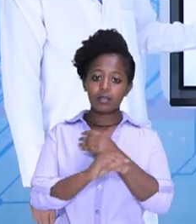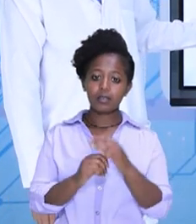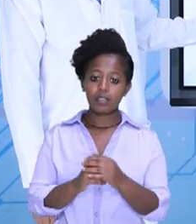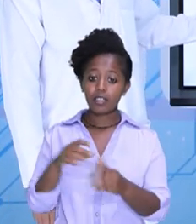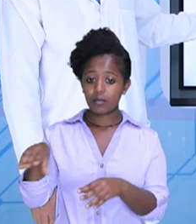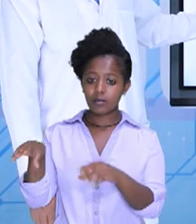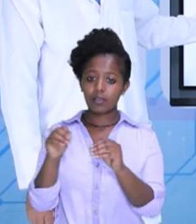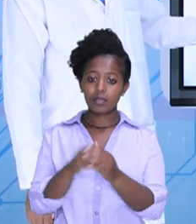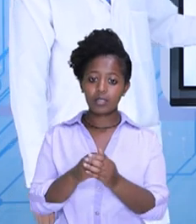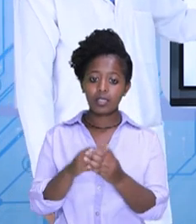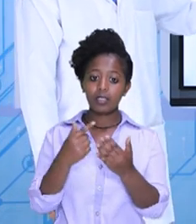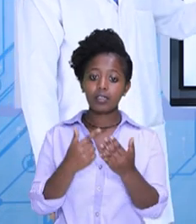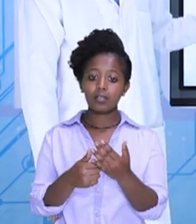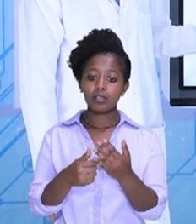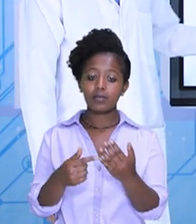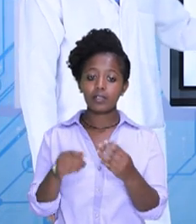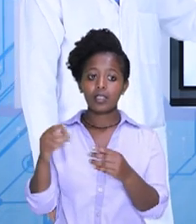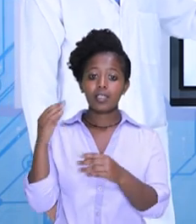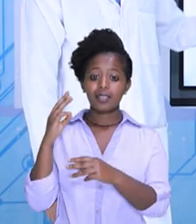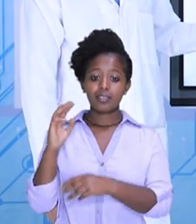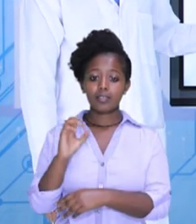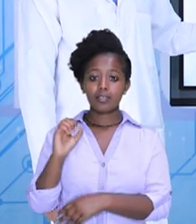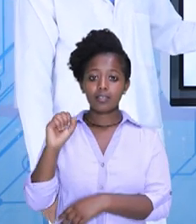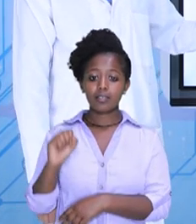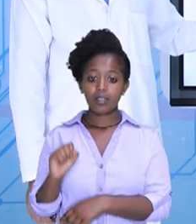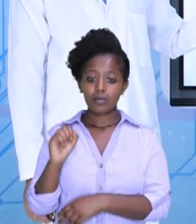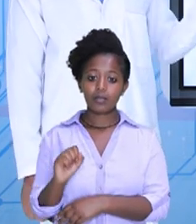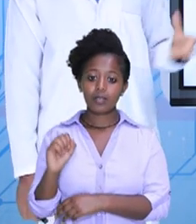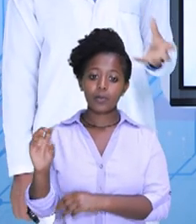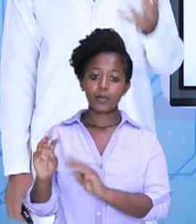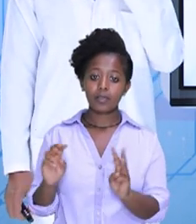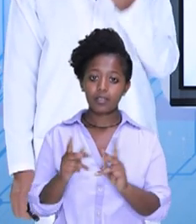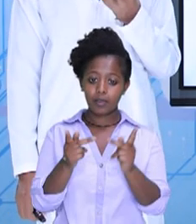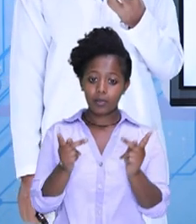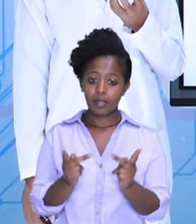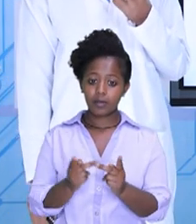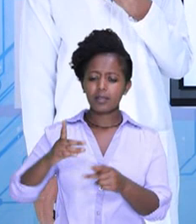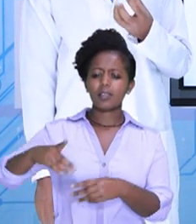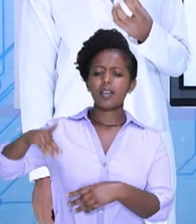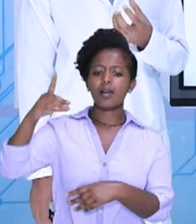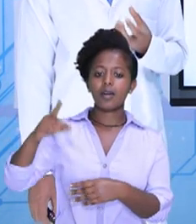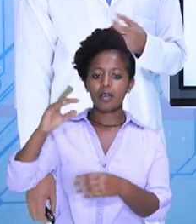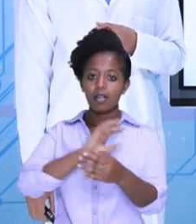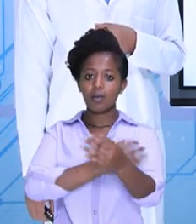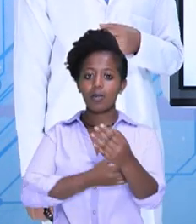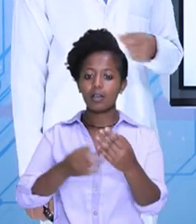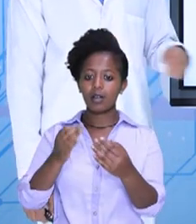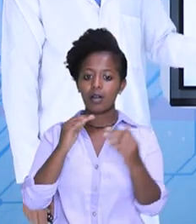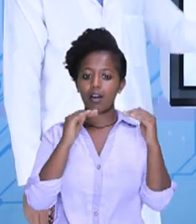Students, if you come to the southwestern highlands of the country, you can find the high amounts of forest